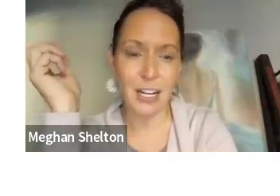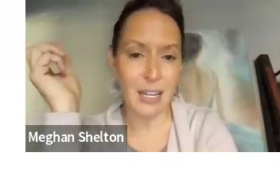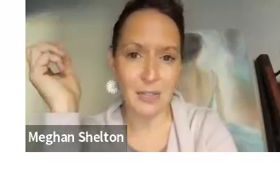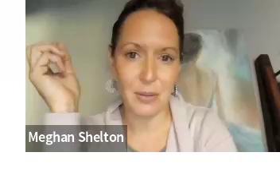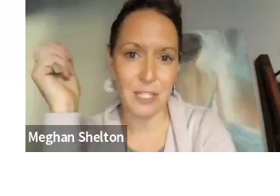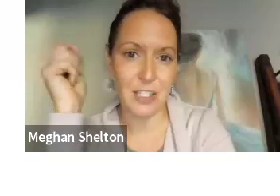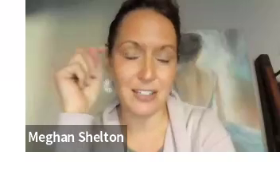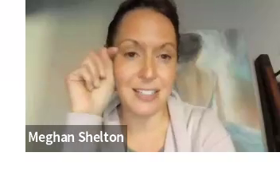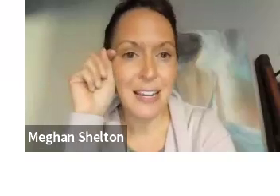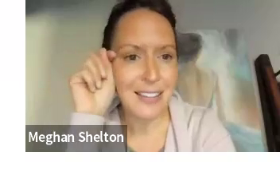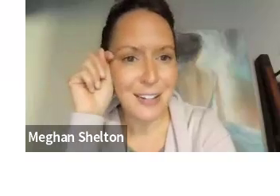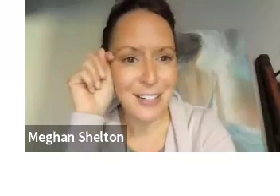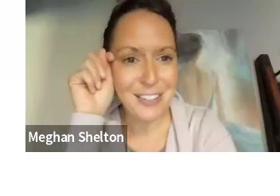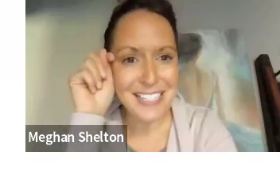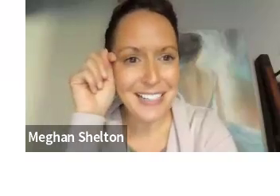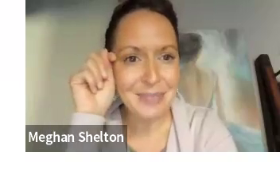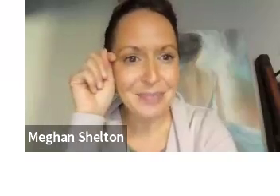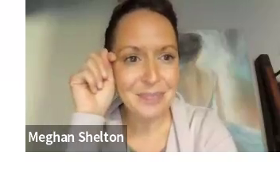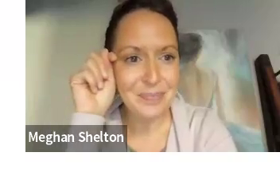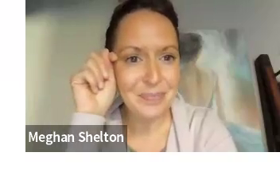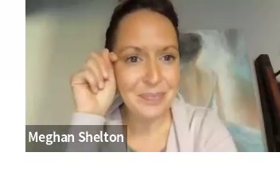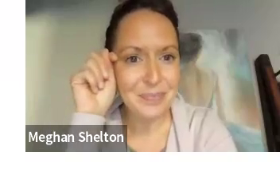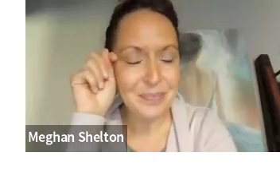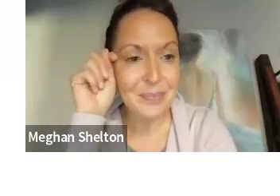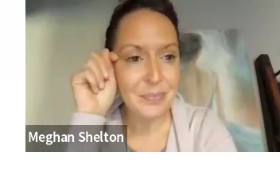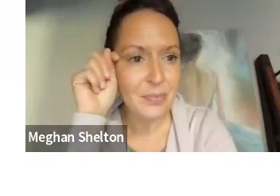share regarding any of the regions, they're here to listen.